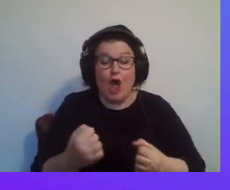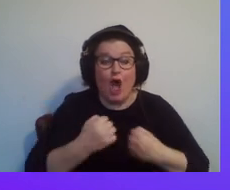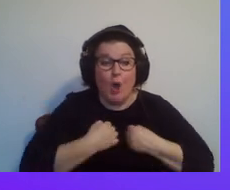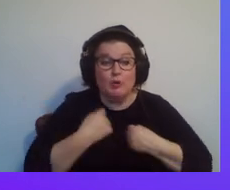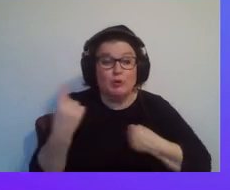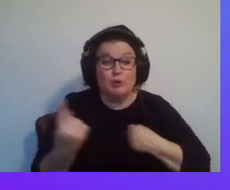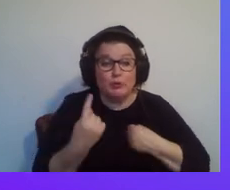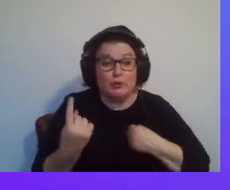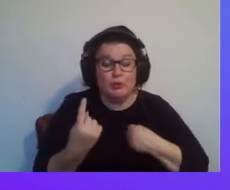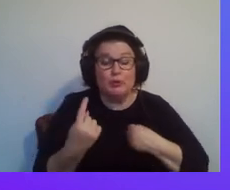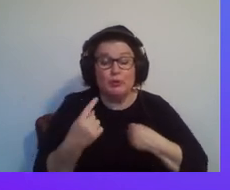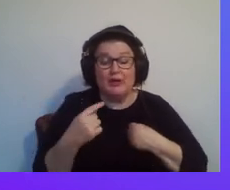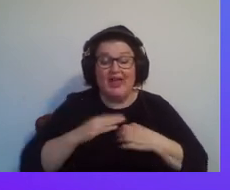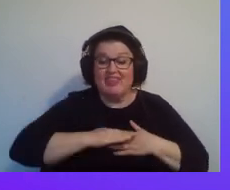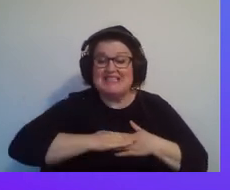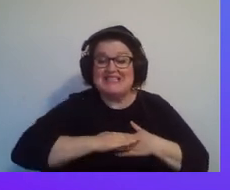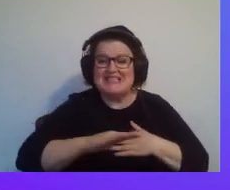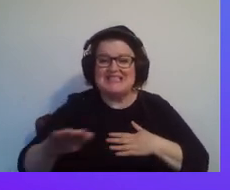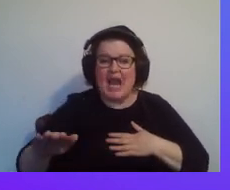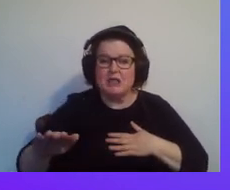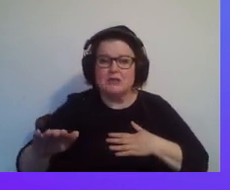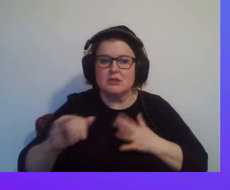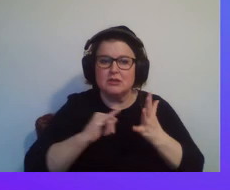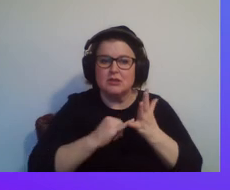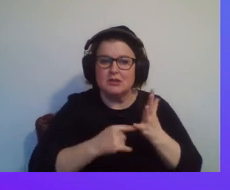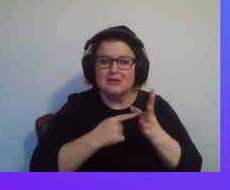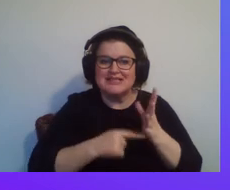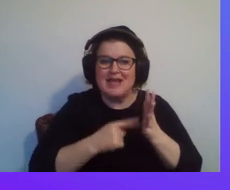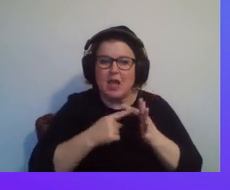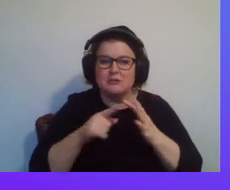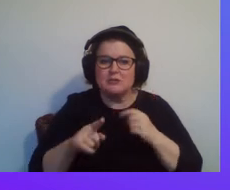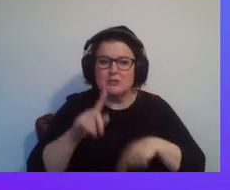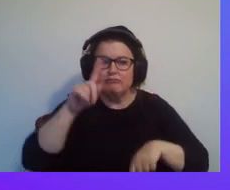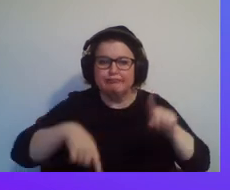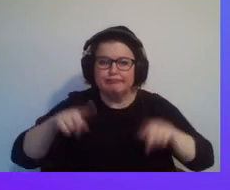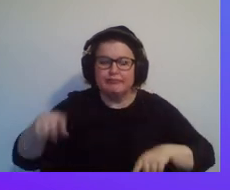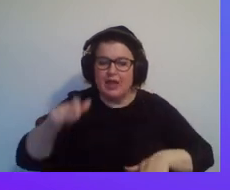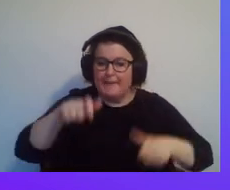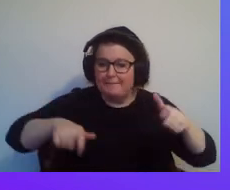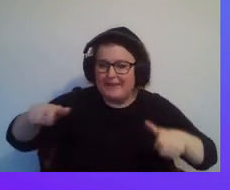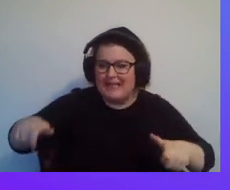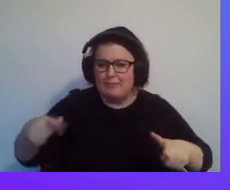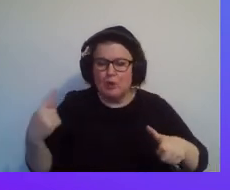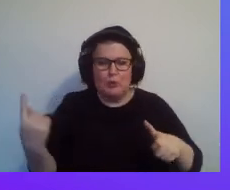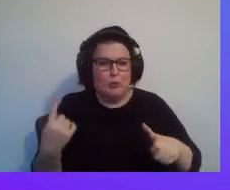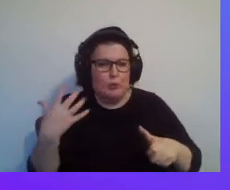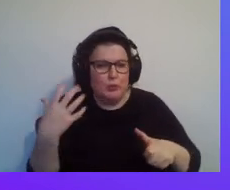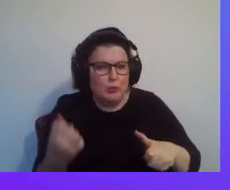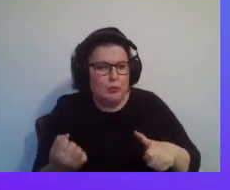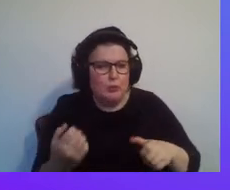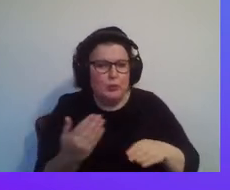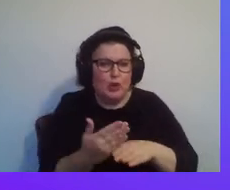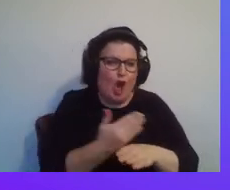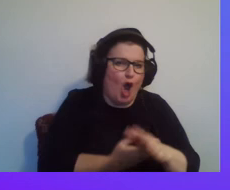which there are huge numbers of disparities, people, at the earliest opportunities, lack